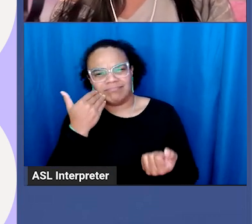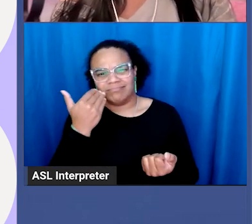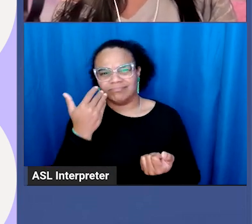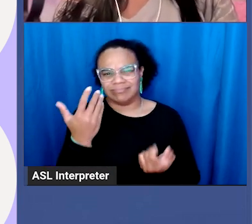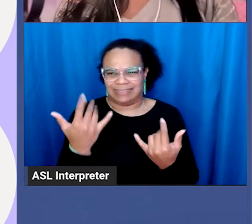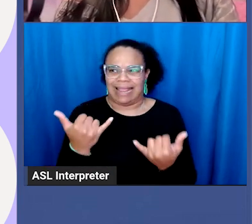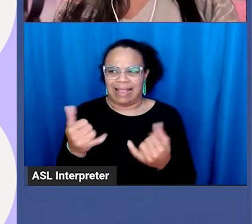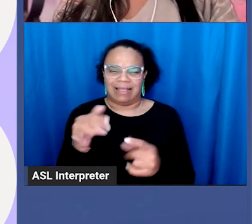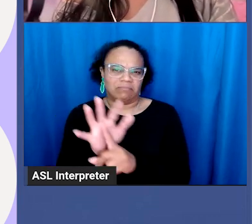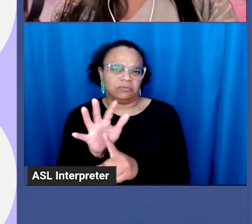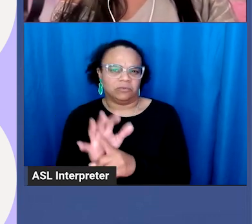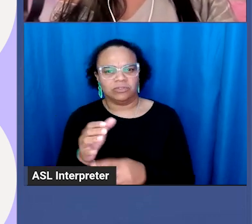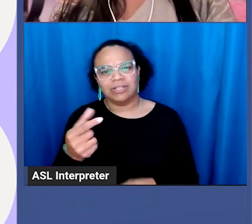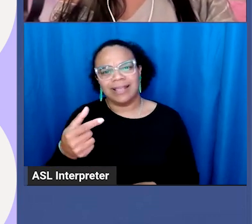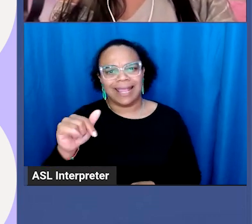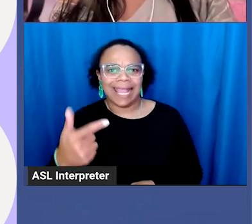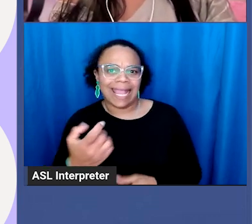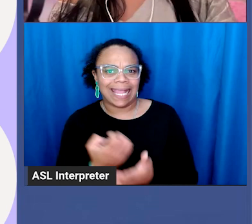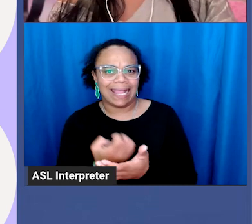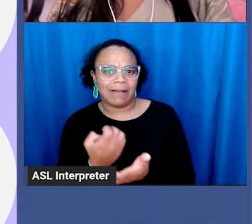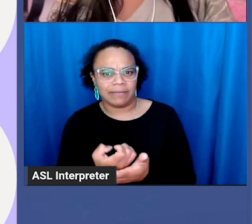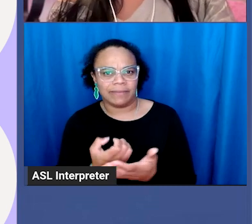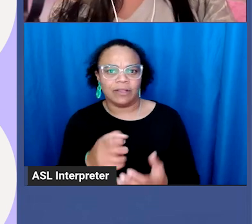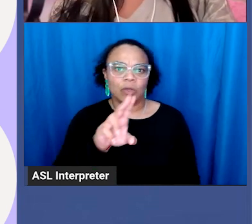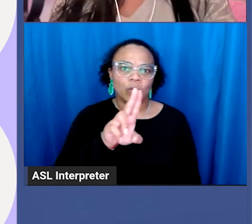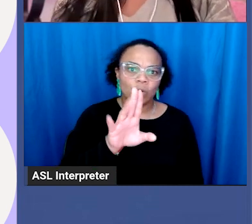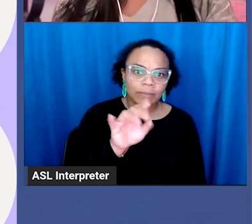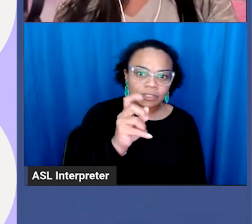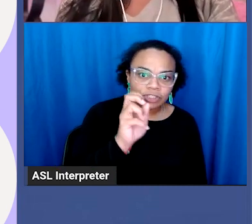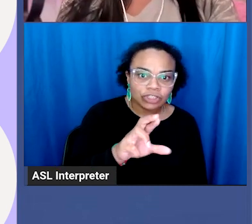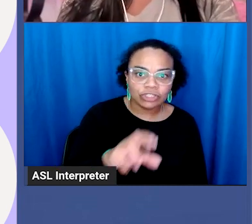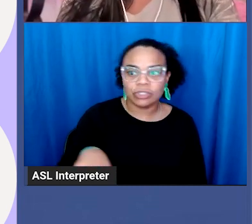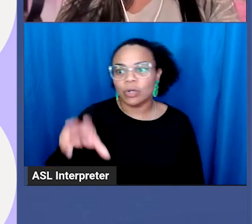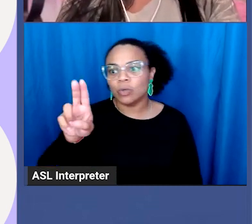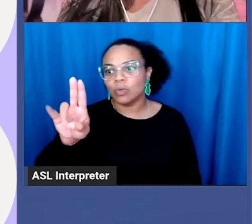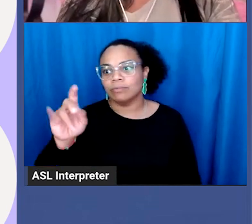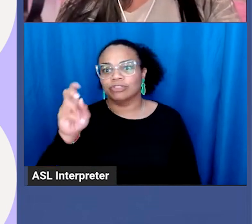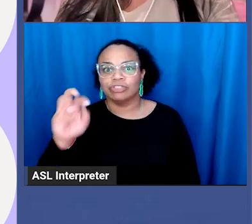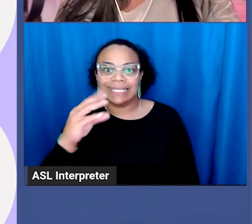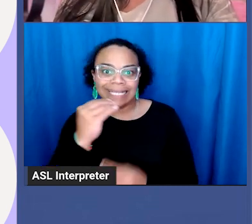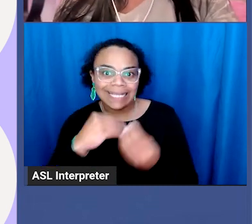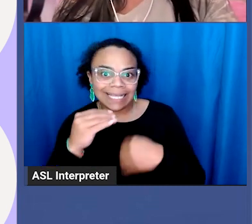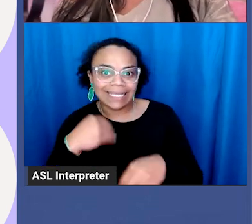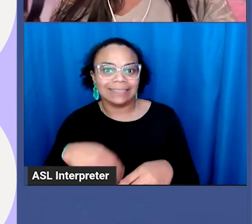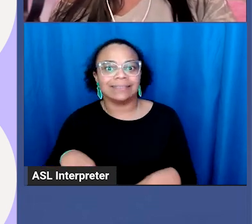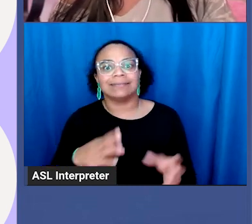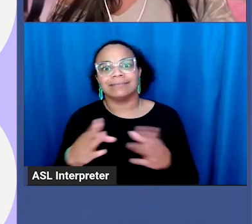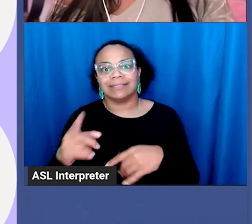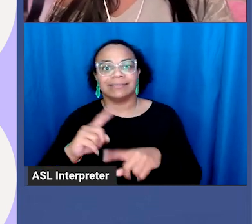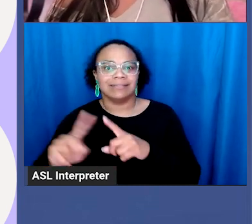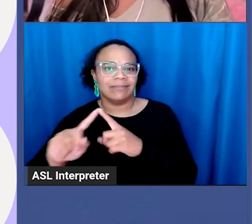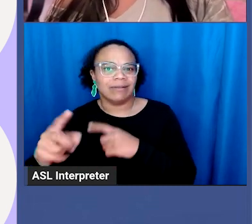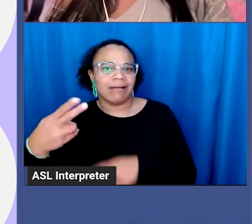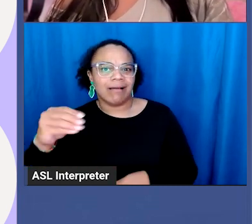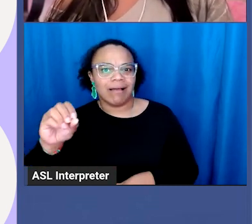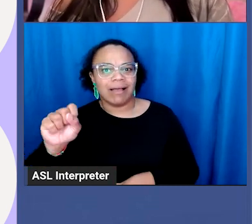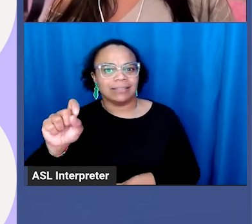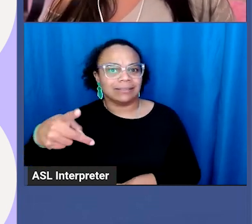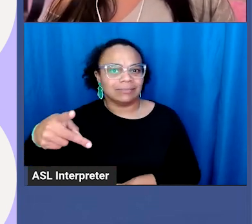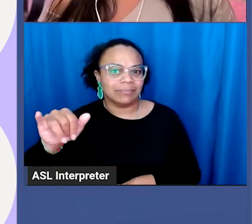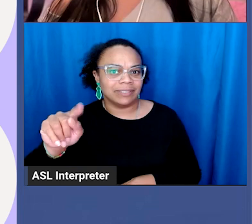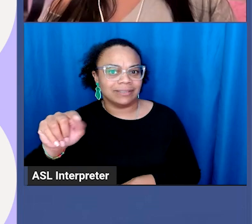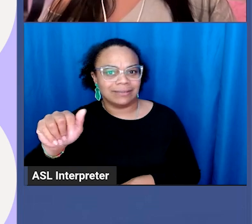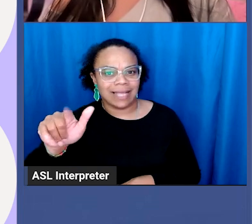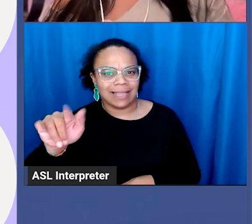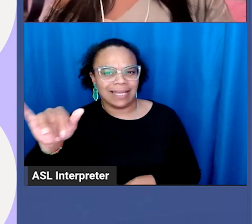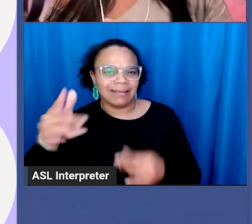there's Uber and Uber Eats. If you do have a car, there's different hospitality, which we know about Airbnb,